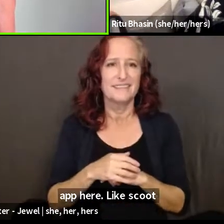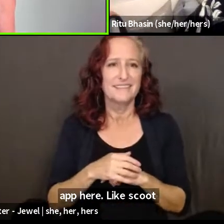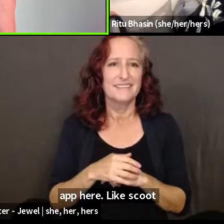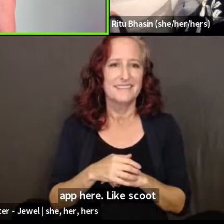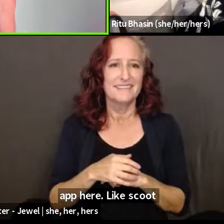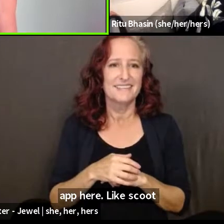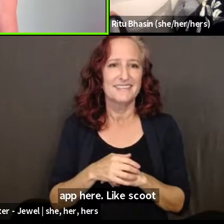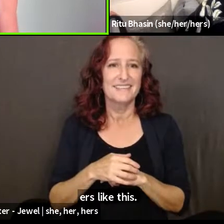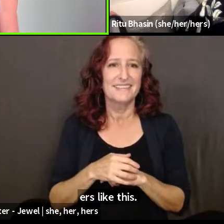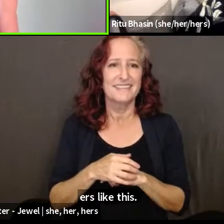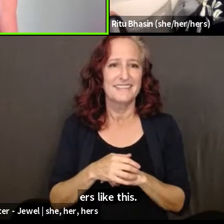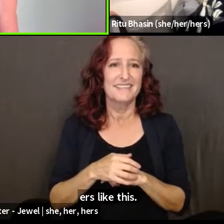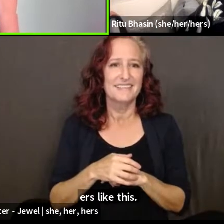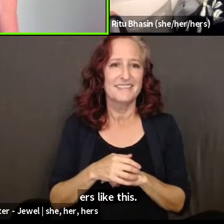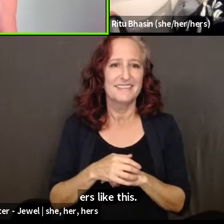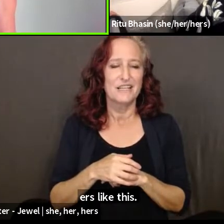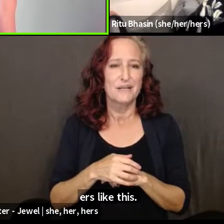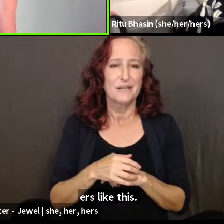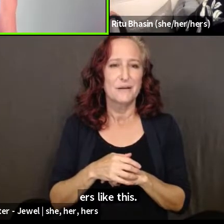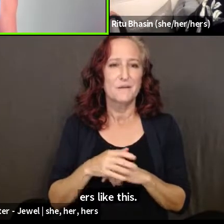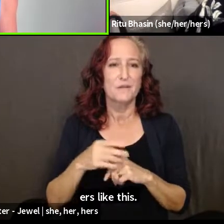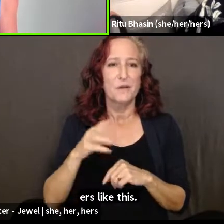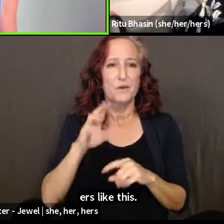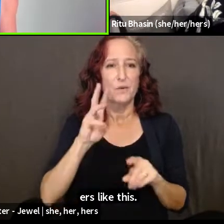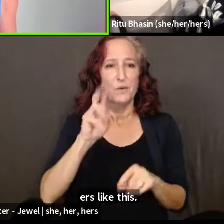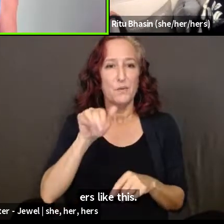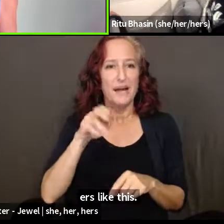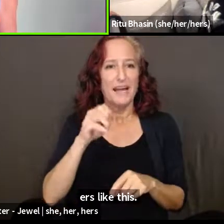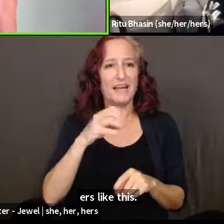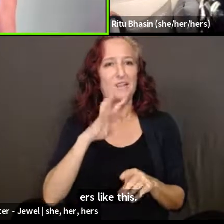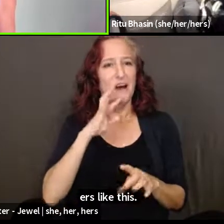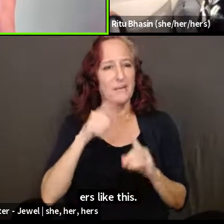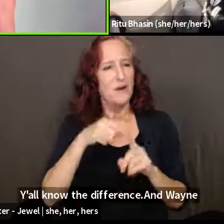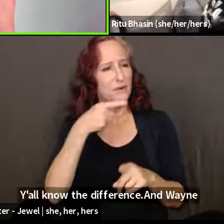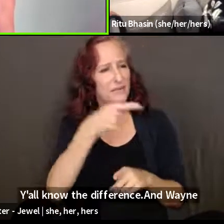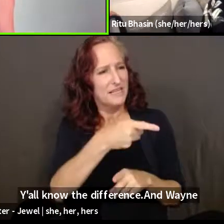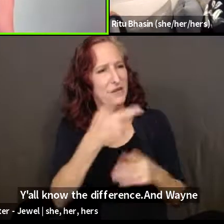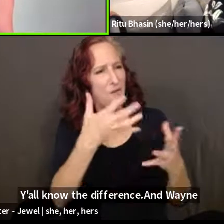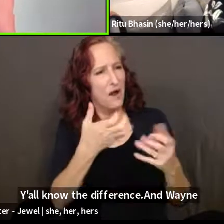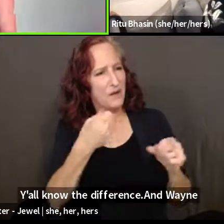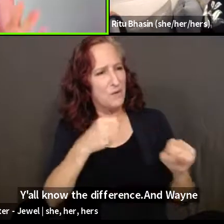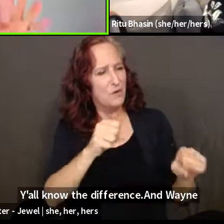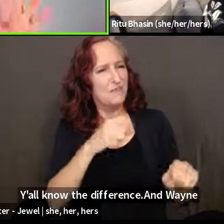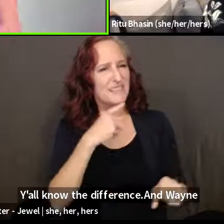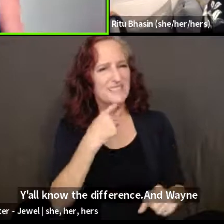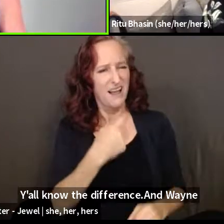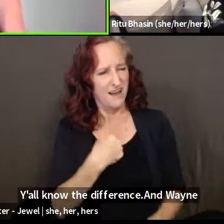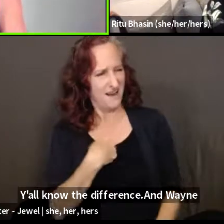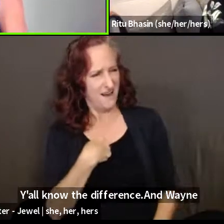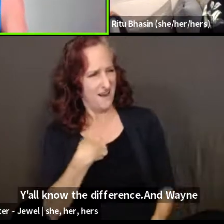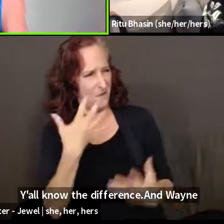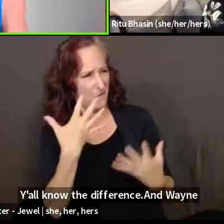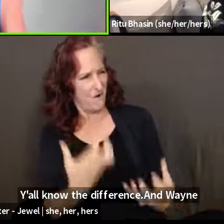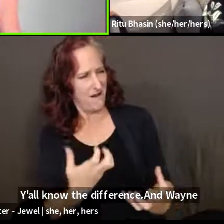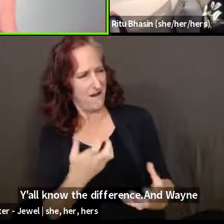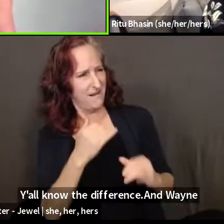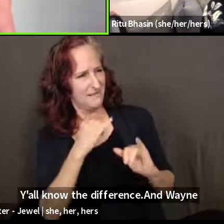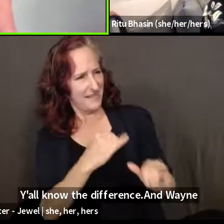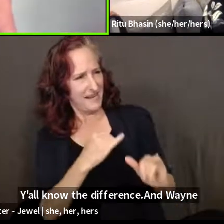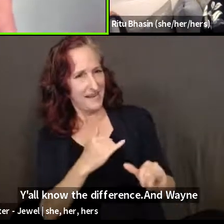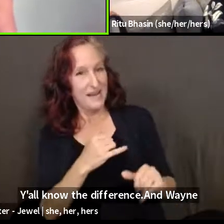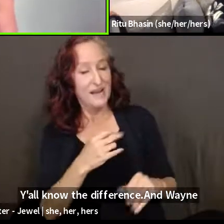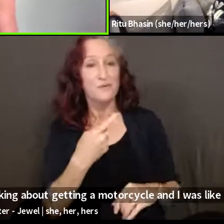And Wayne we were talking about Wayne getting a motorcycle, and I was like, I want a motorcycle. And then we kind of researched it, and we both